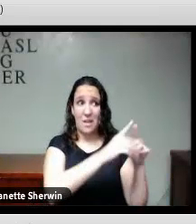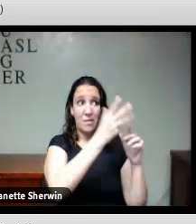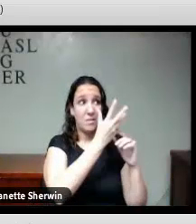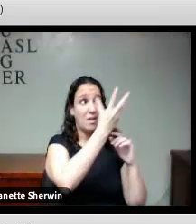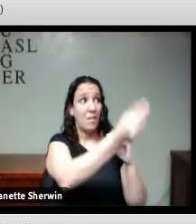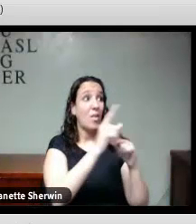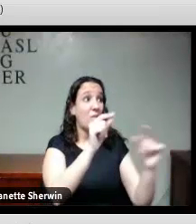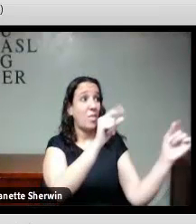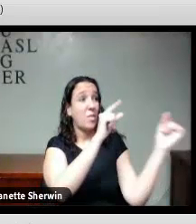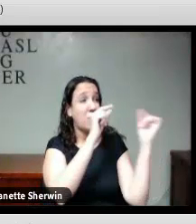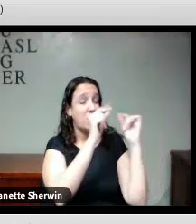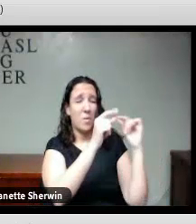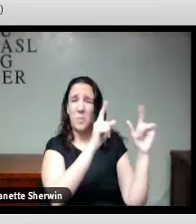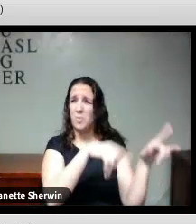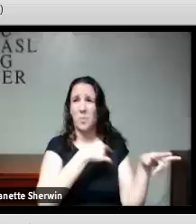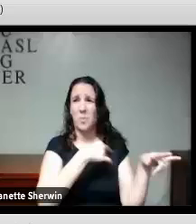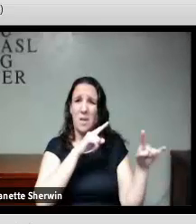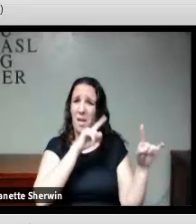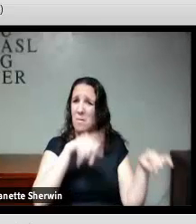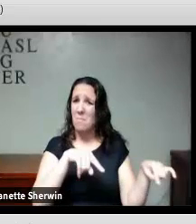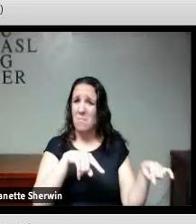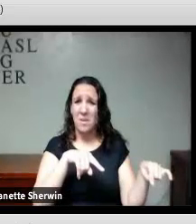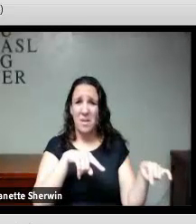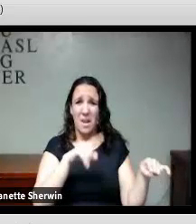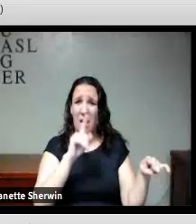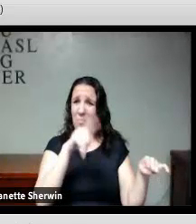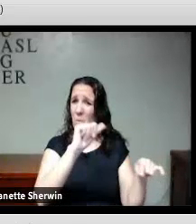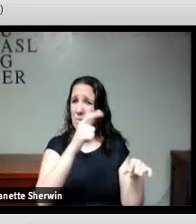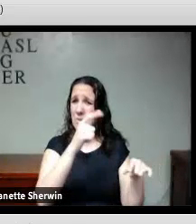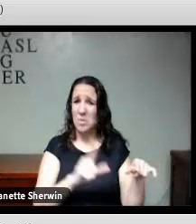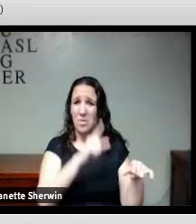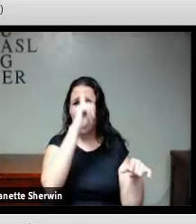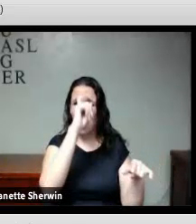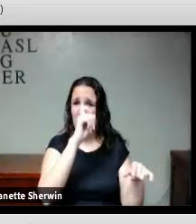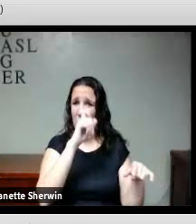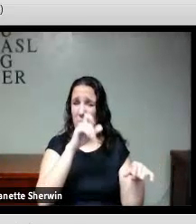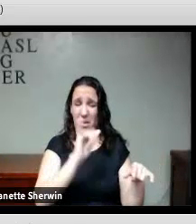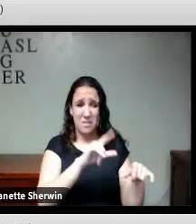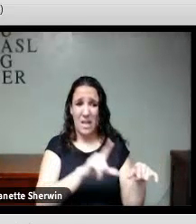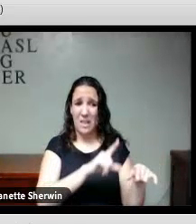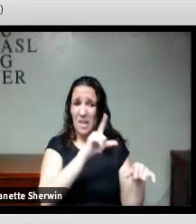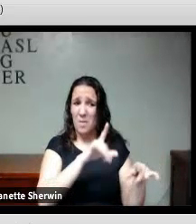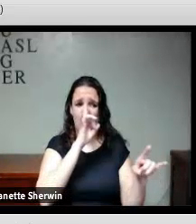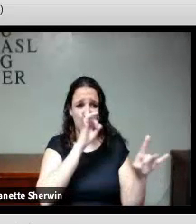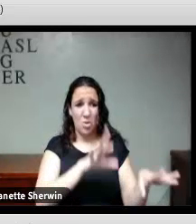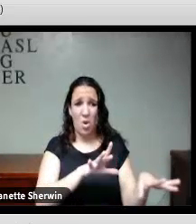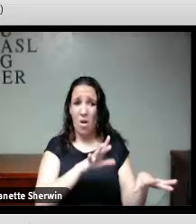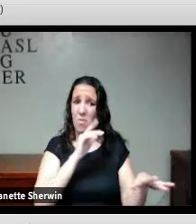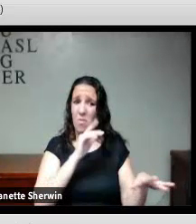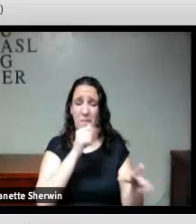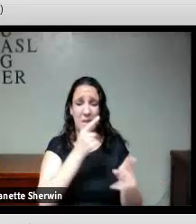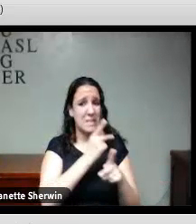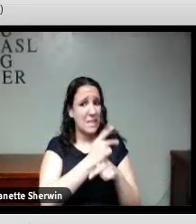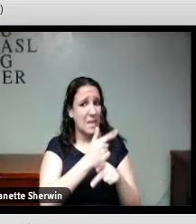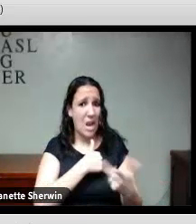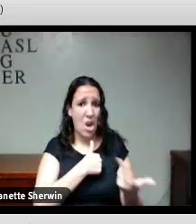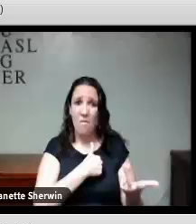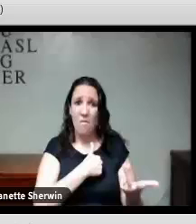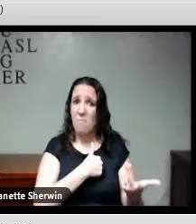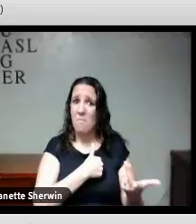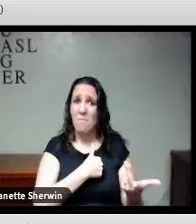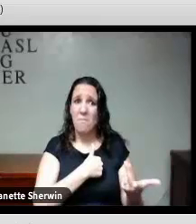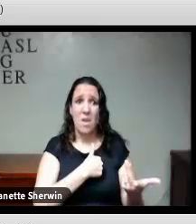saying, boy, I'm going to go to the library 3 miles away because our local library, I went in there and they did this and they wouldn't take care of it and they accused me of this and